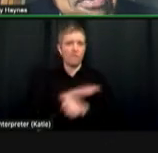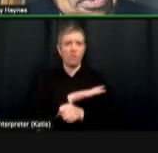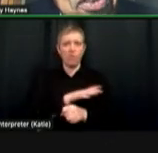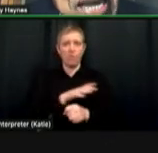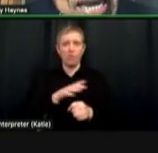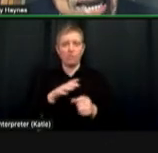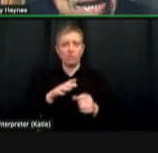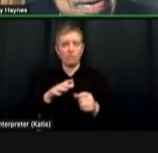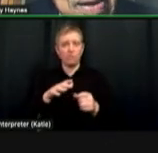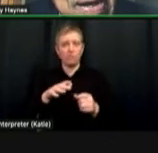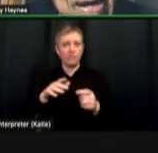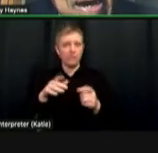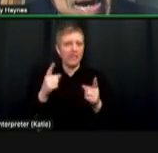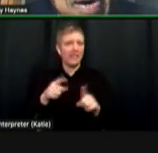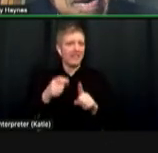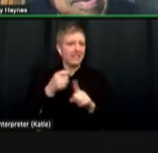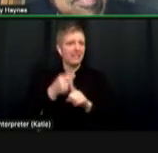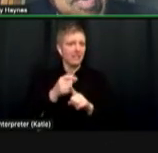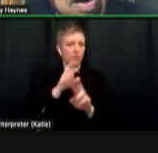be seen